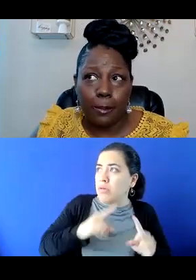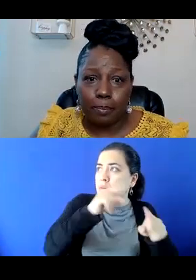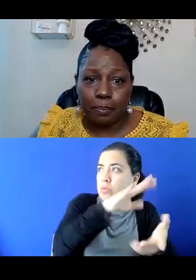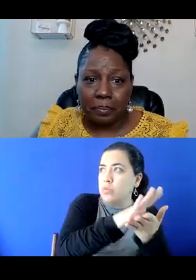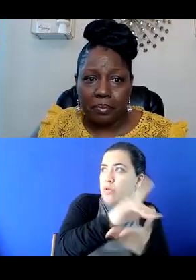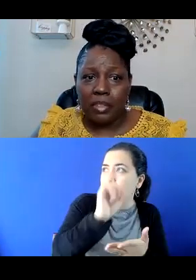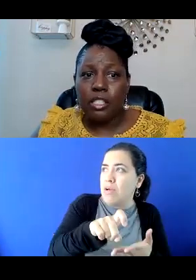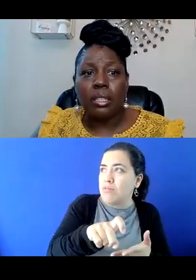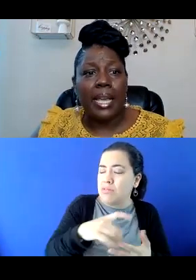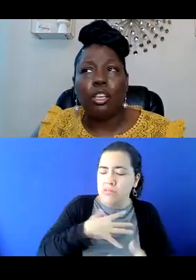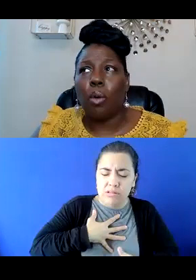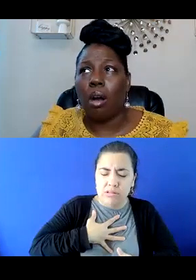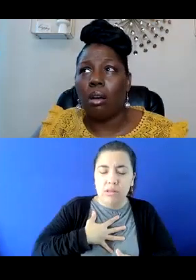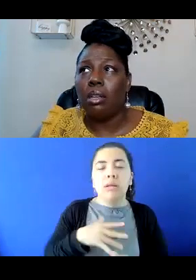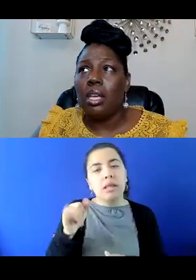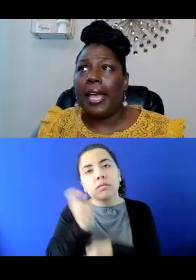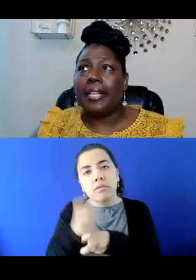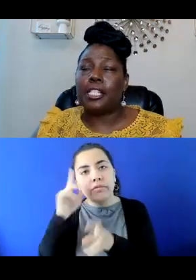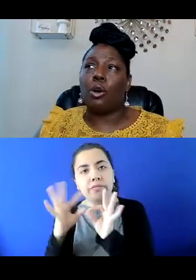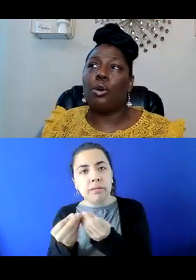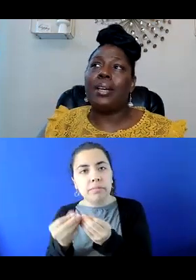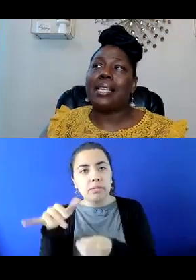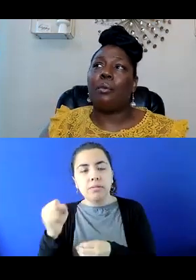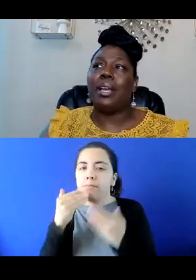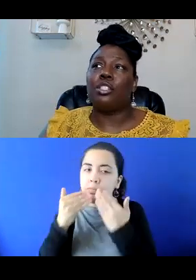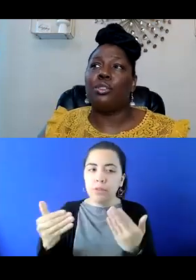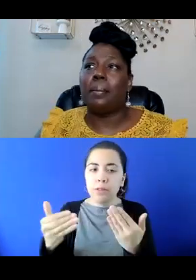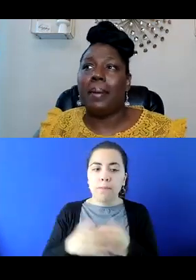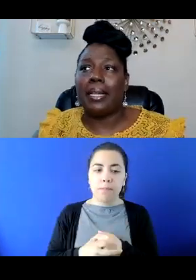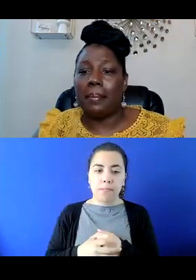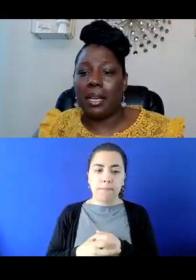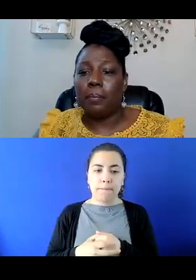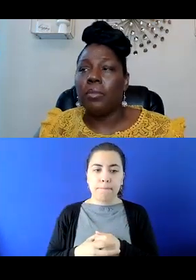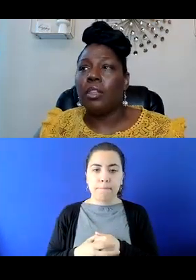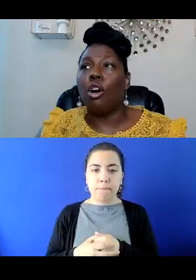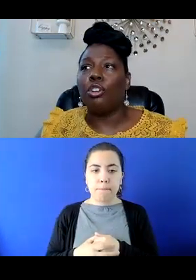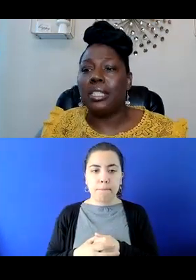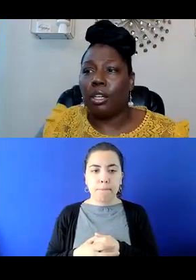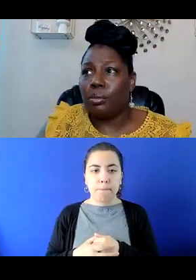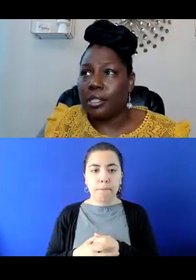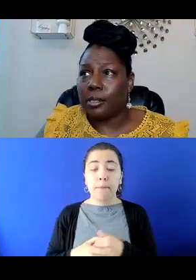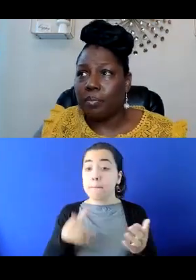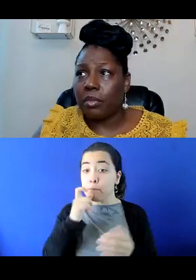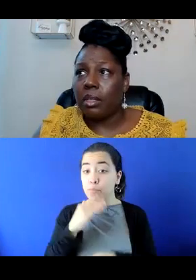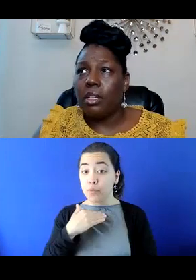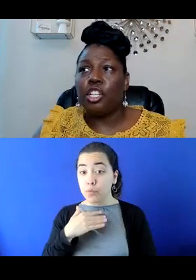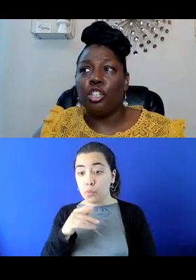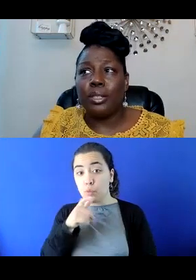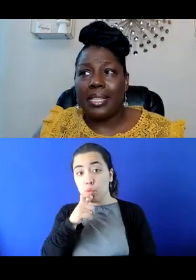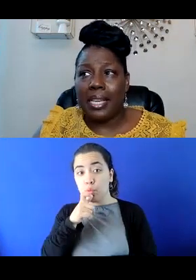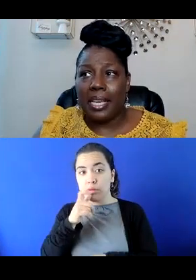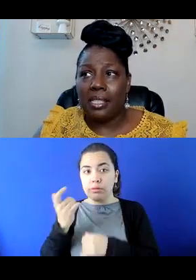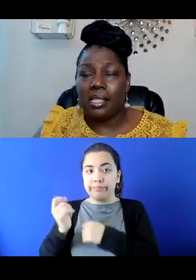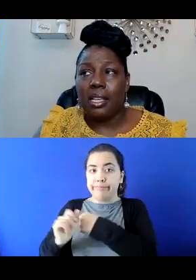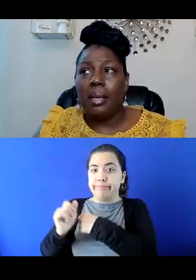with. So thank you all. And so who is at risk during the pandemic? Older adults, children